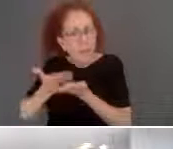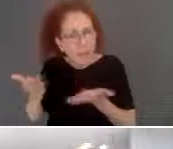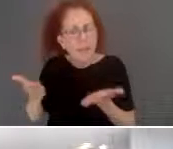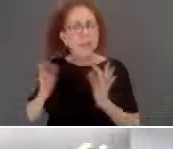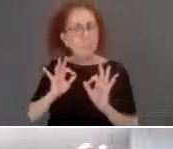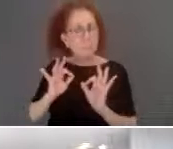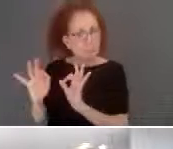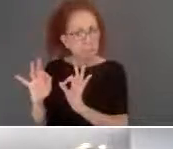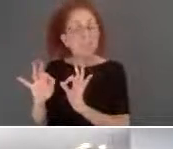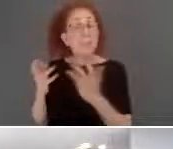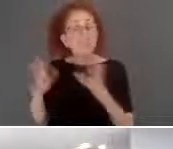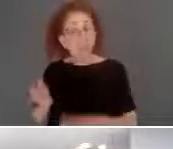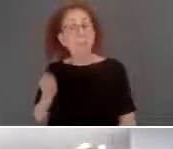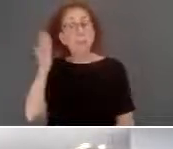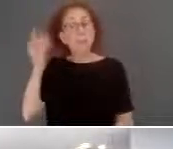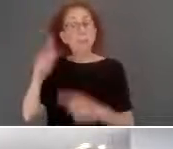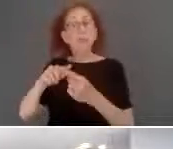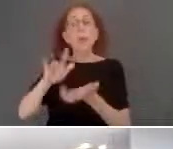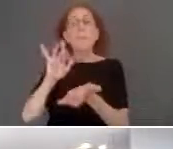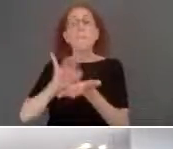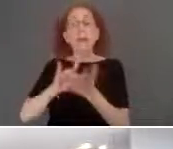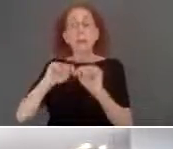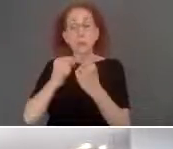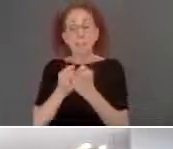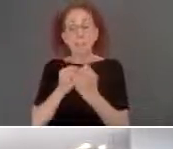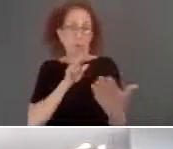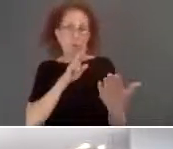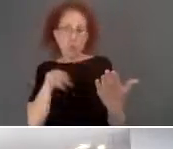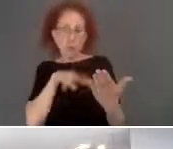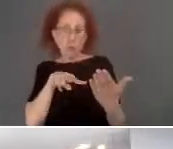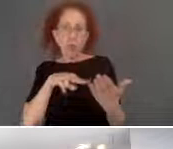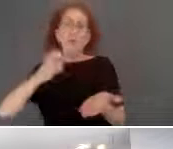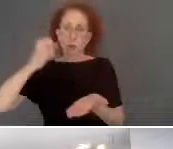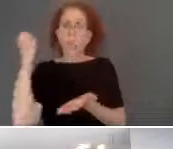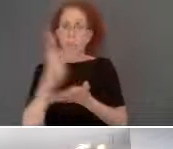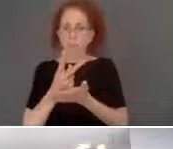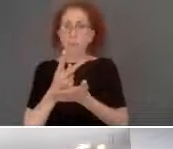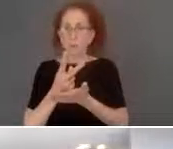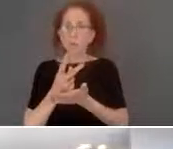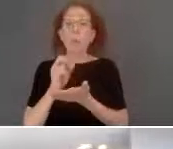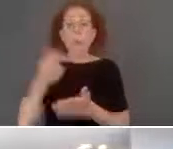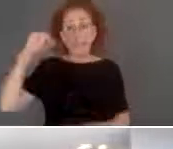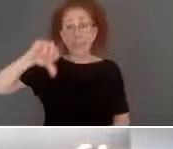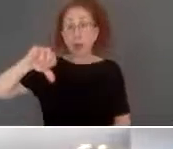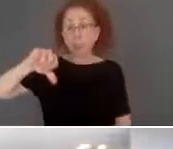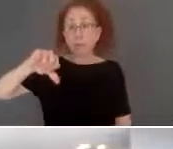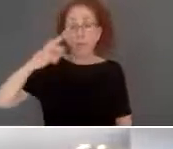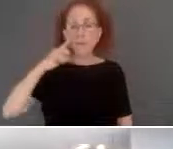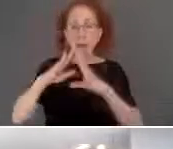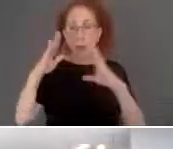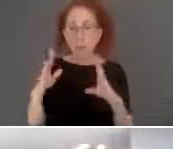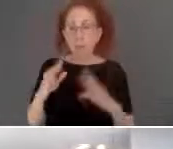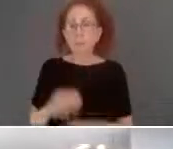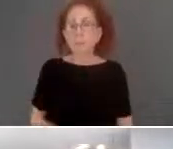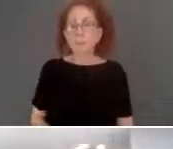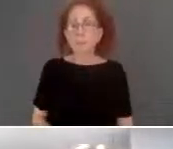And then it goes to our medical team, which they review it and they approve a person or deny housing. Because we want to